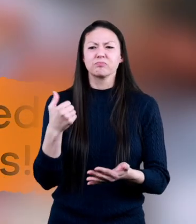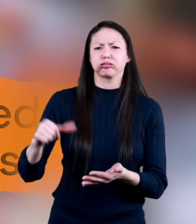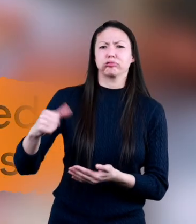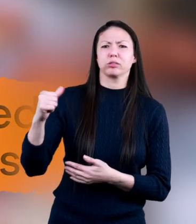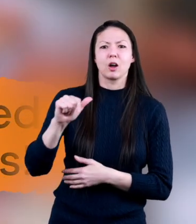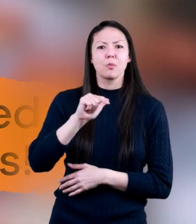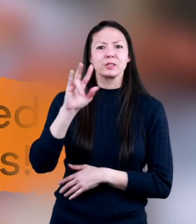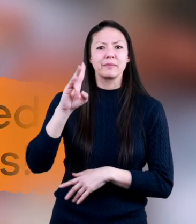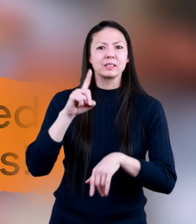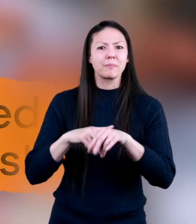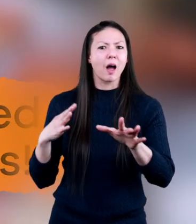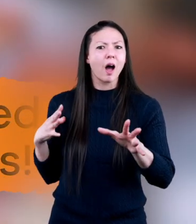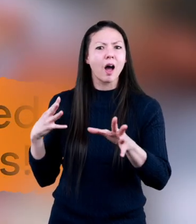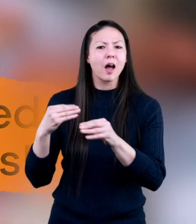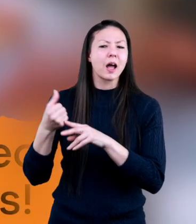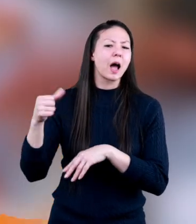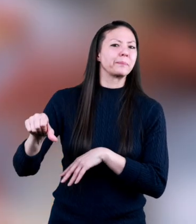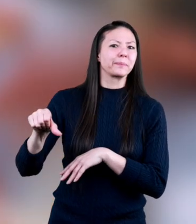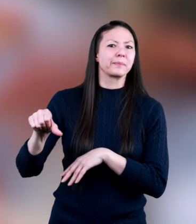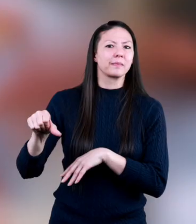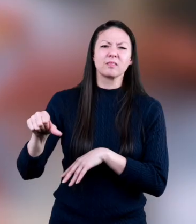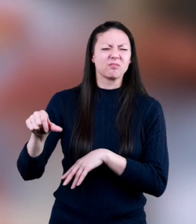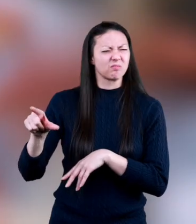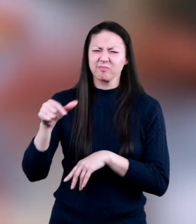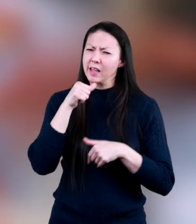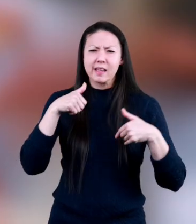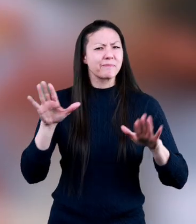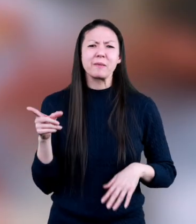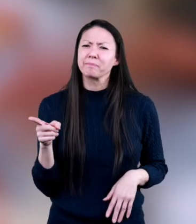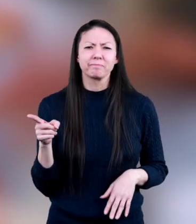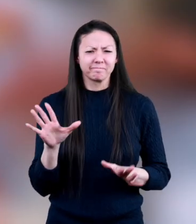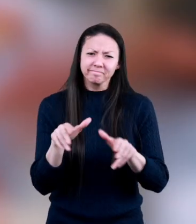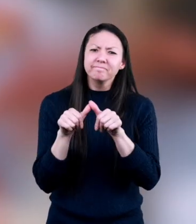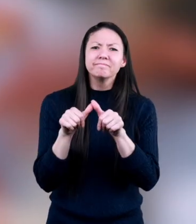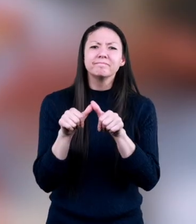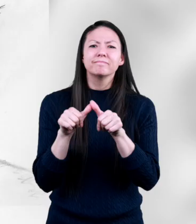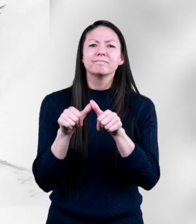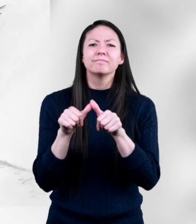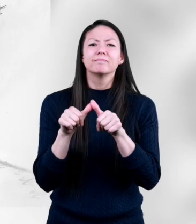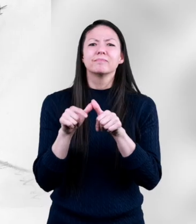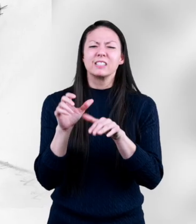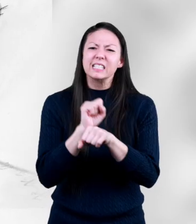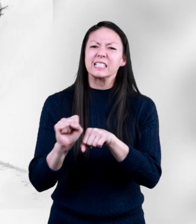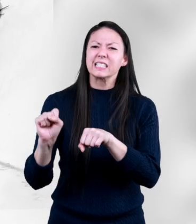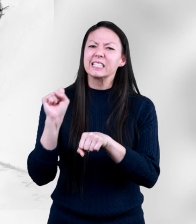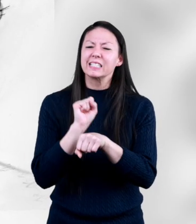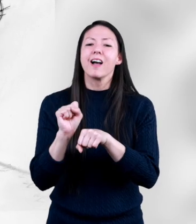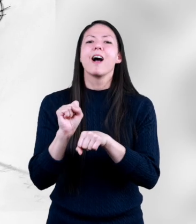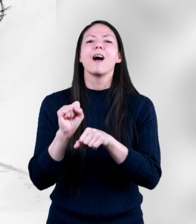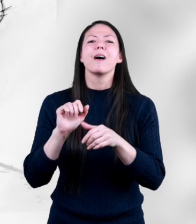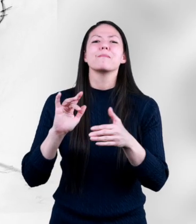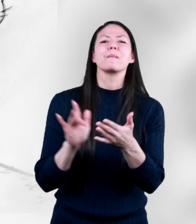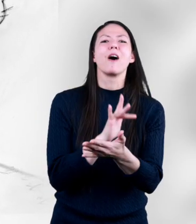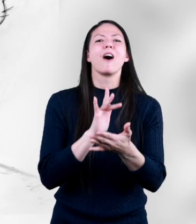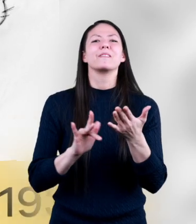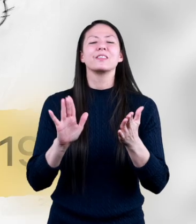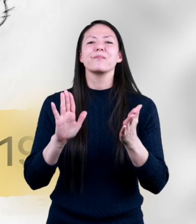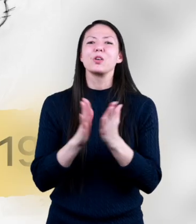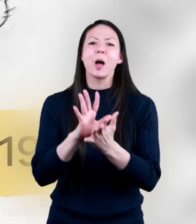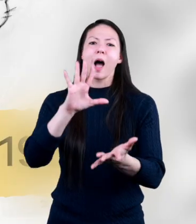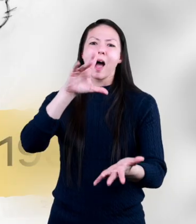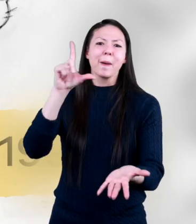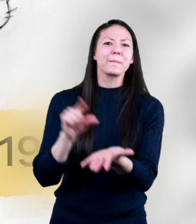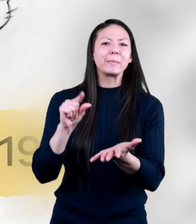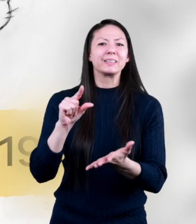down 27 times. But he never gave up. Eventually, his hard work paid off, and